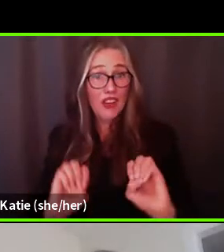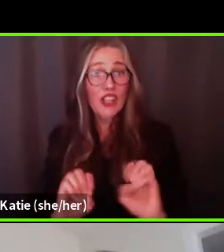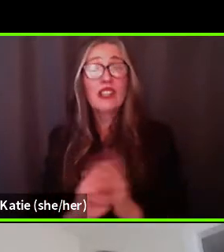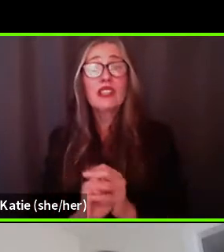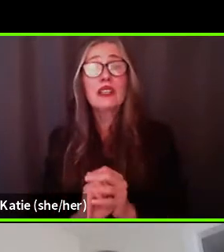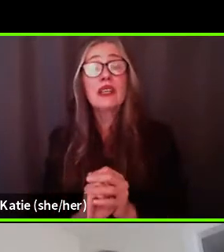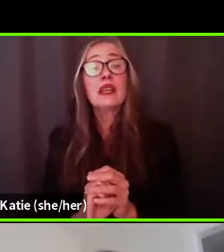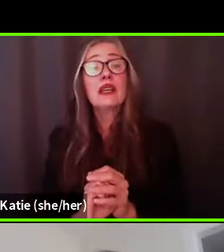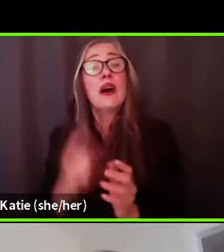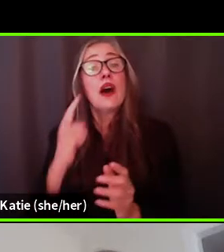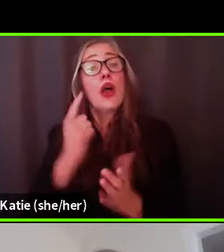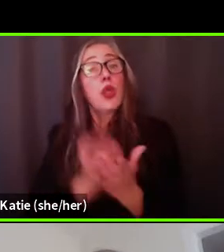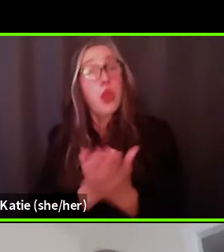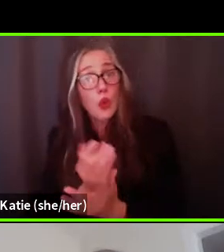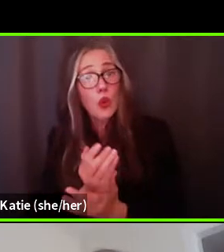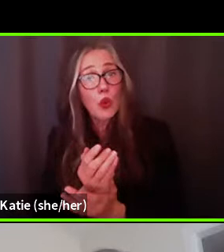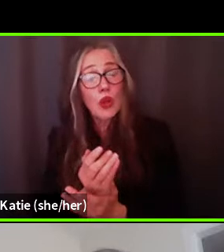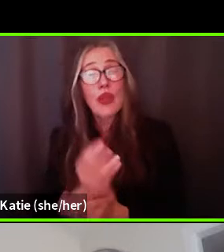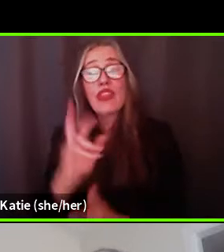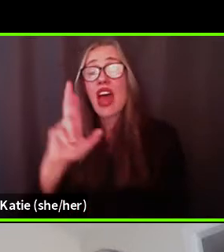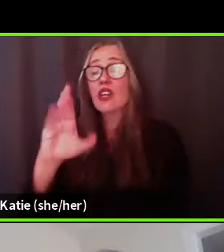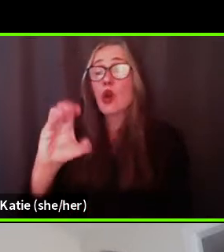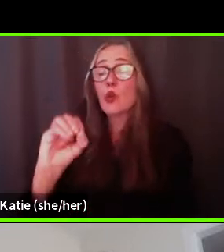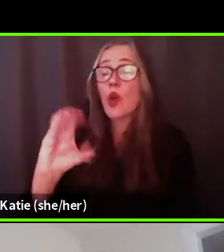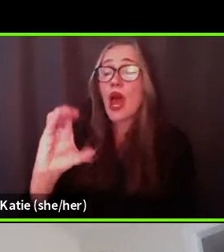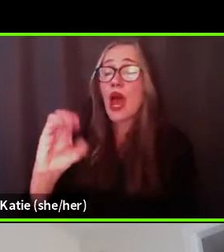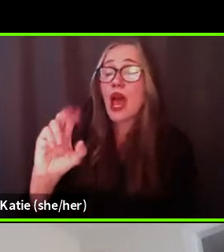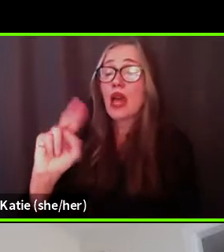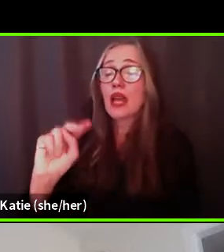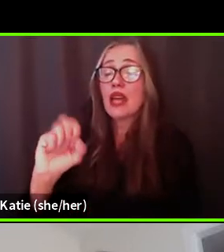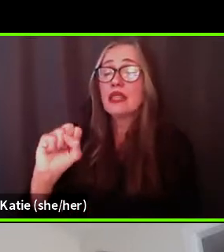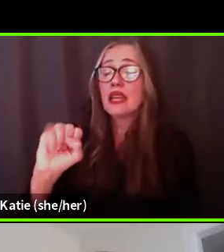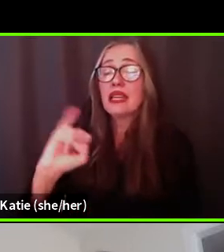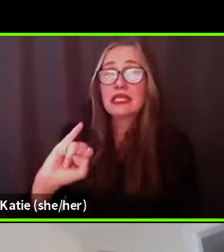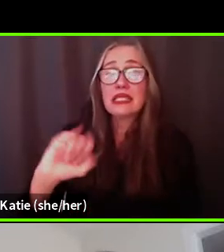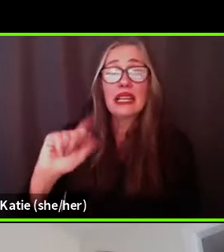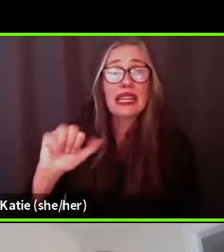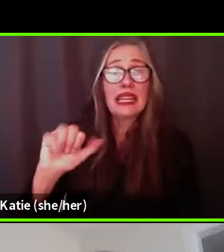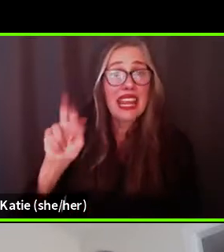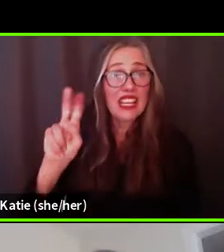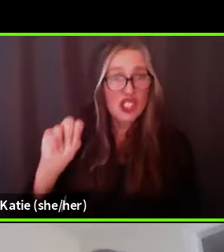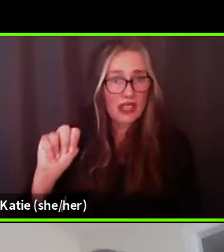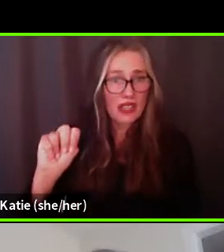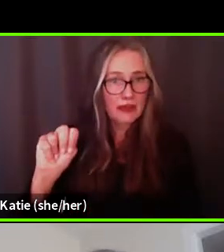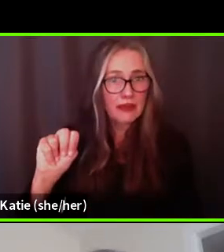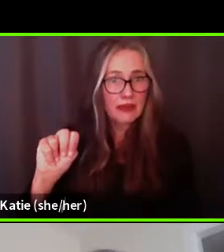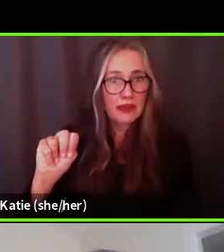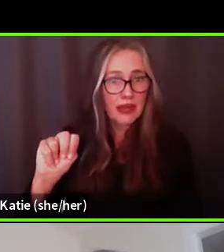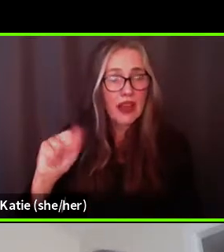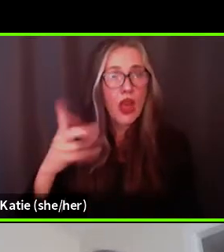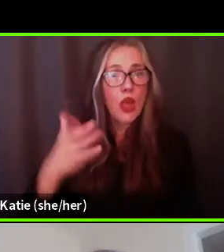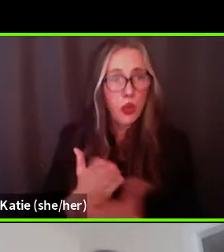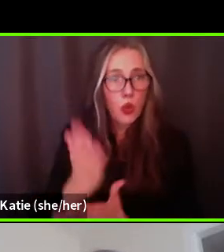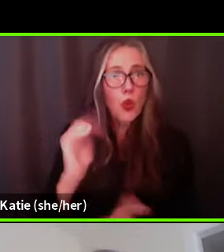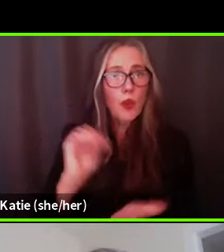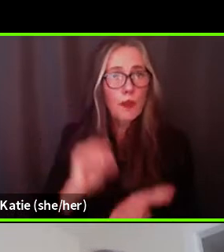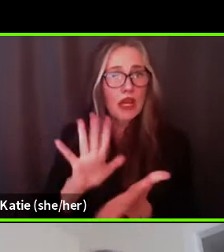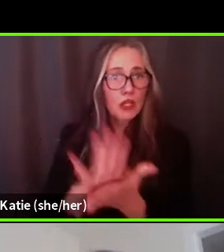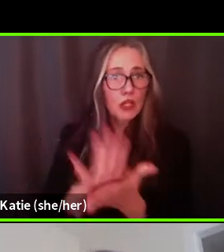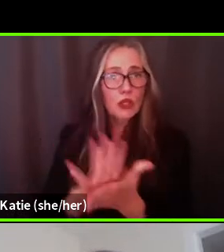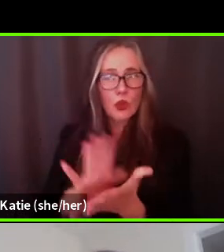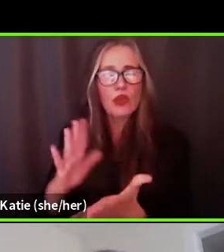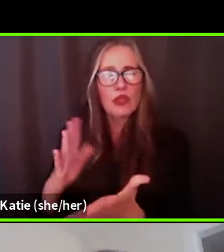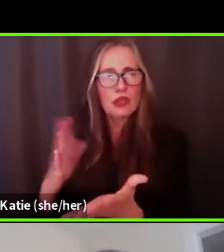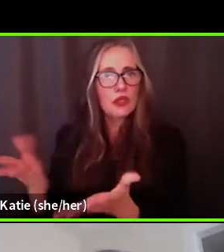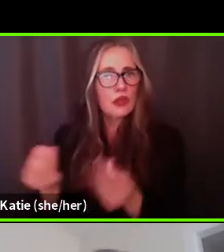reconciliation and what could that mean for medical school so we're able to be part of a larger conversation that's taking place um but i'm